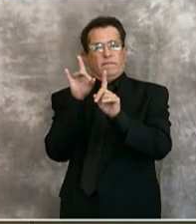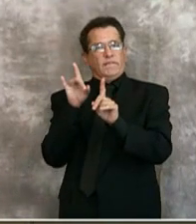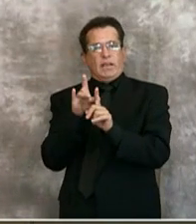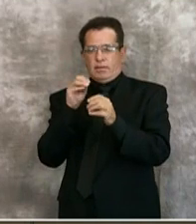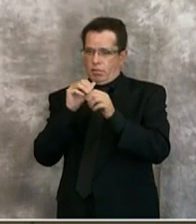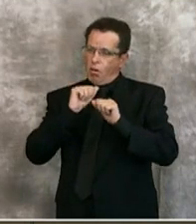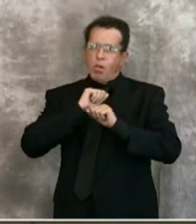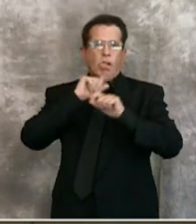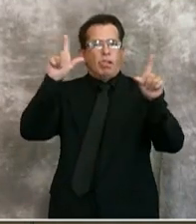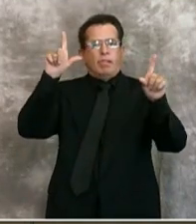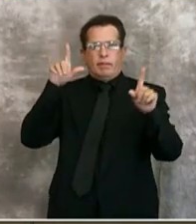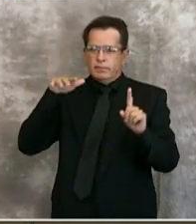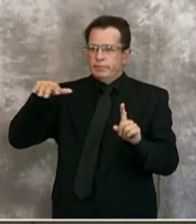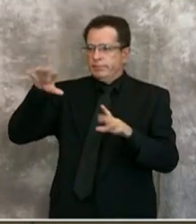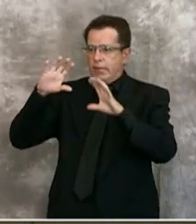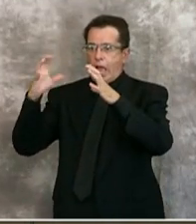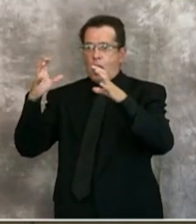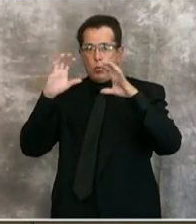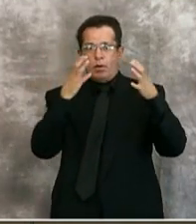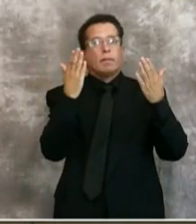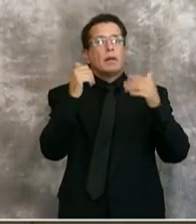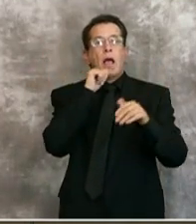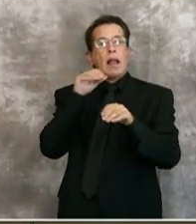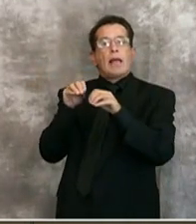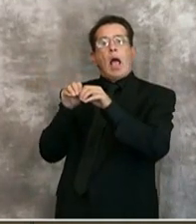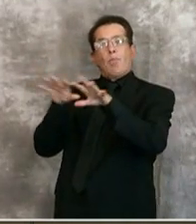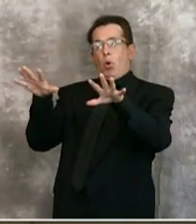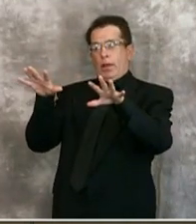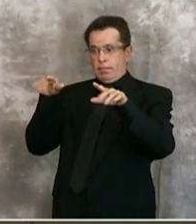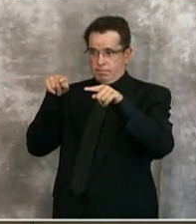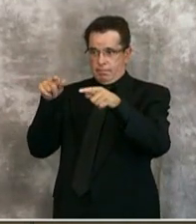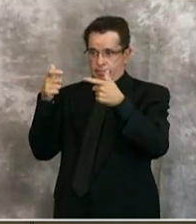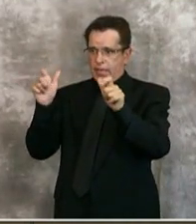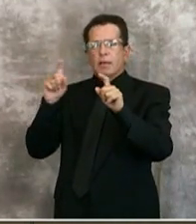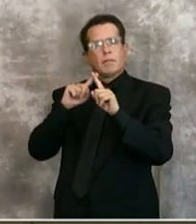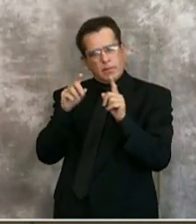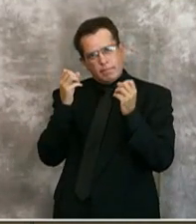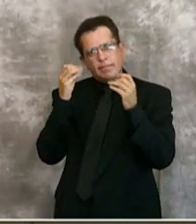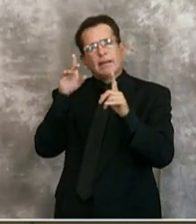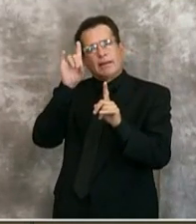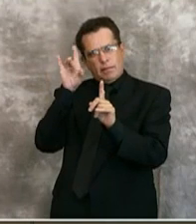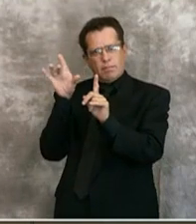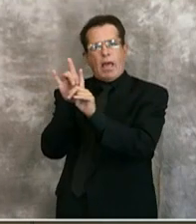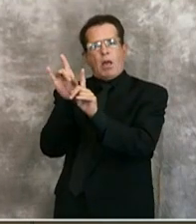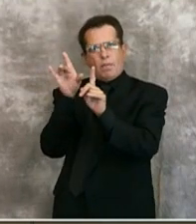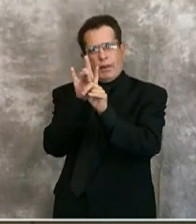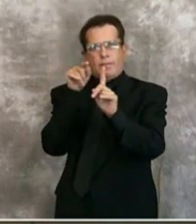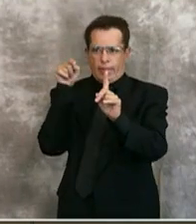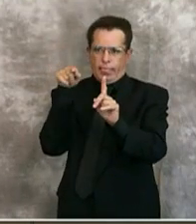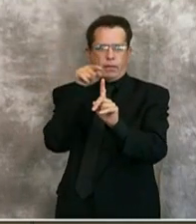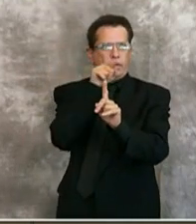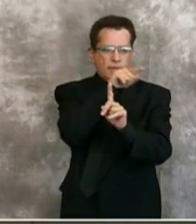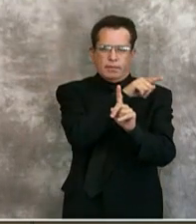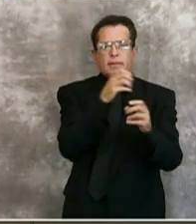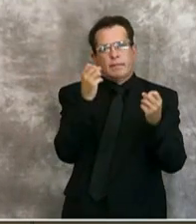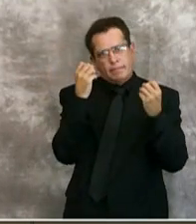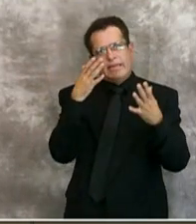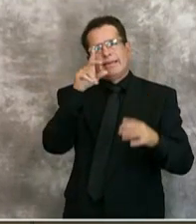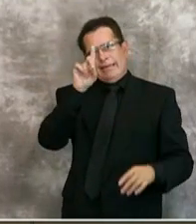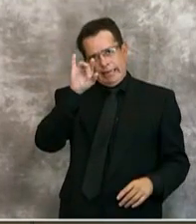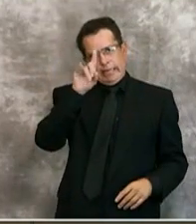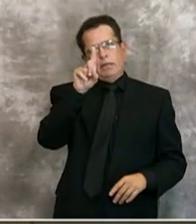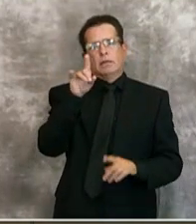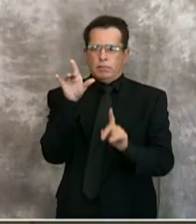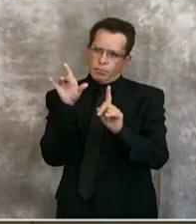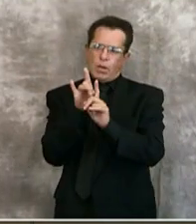you've named. While there might not be an outbreak, individuals are associated with those particular locations. So we